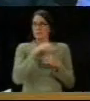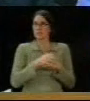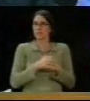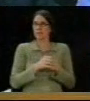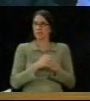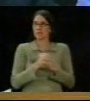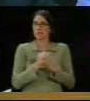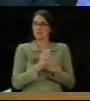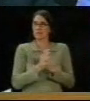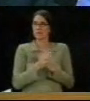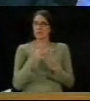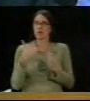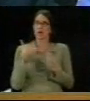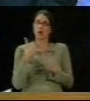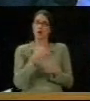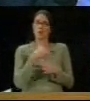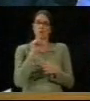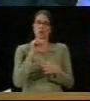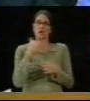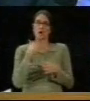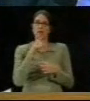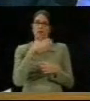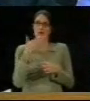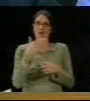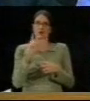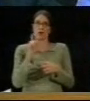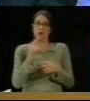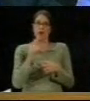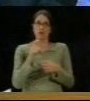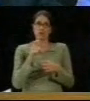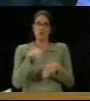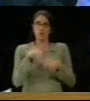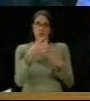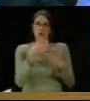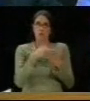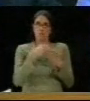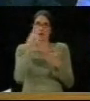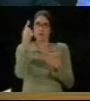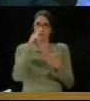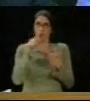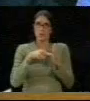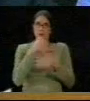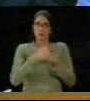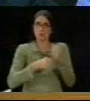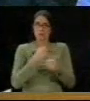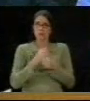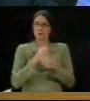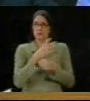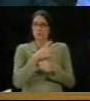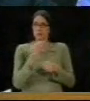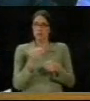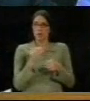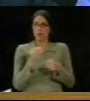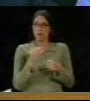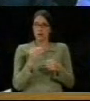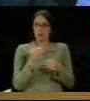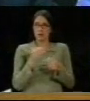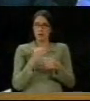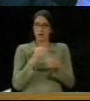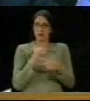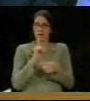But we do have other things to finance this year. And, they